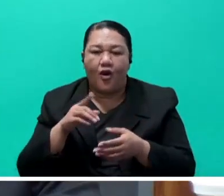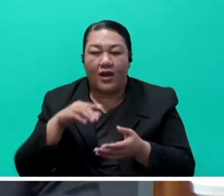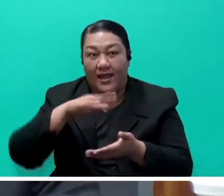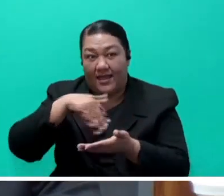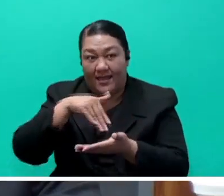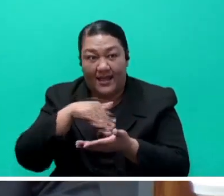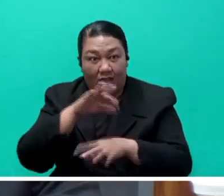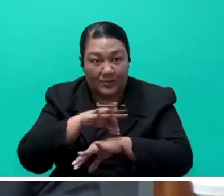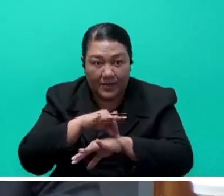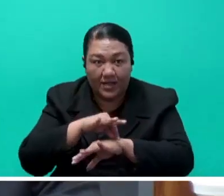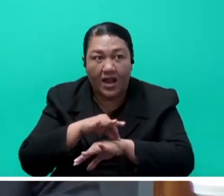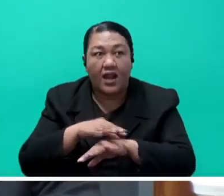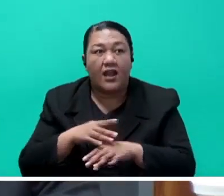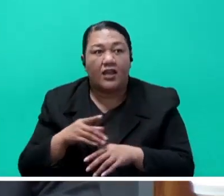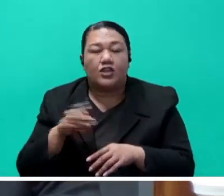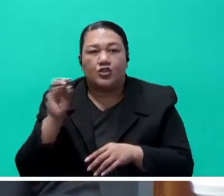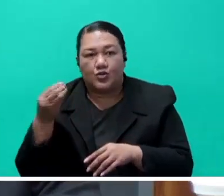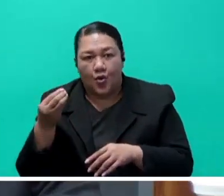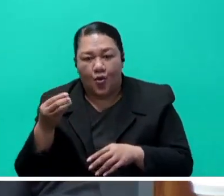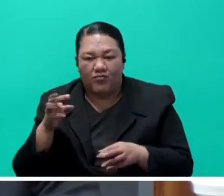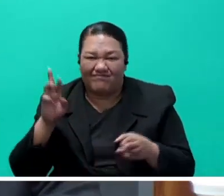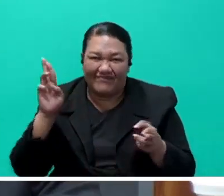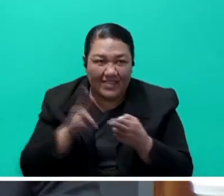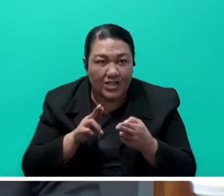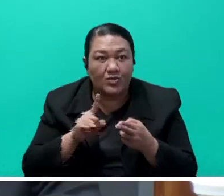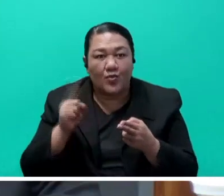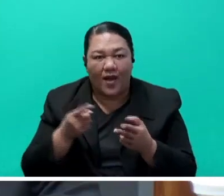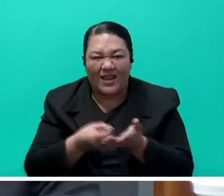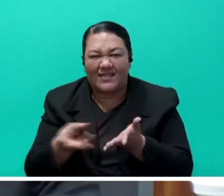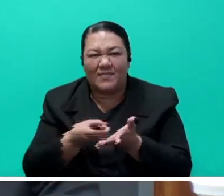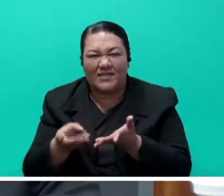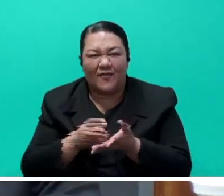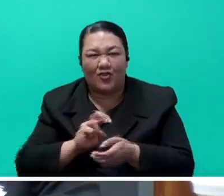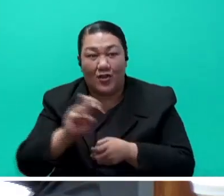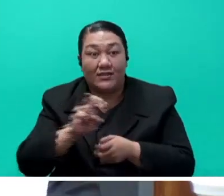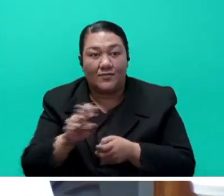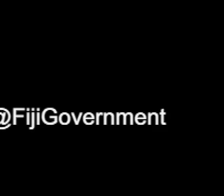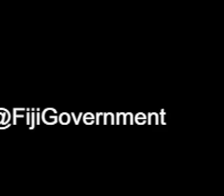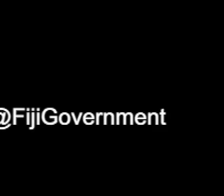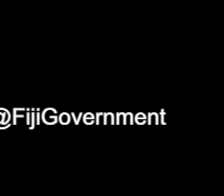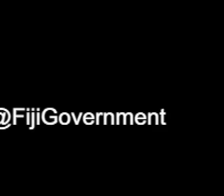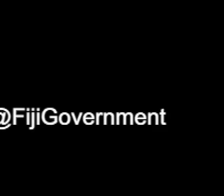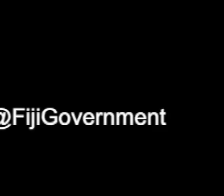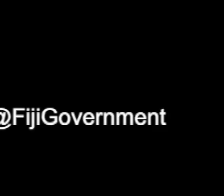hence reducing rural transport costs for Nadeva and Kasalek.